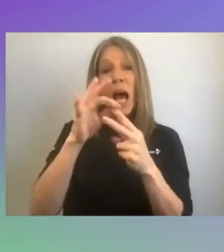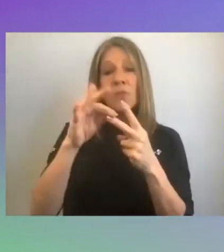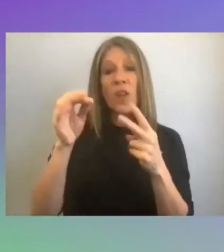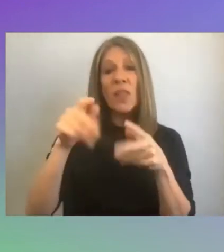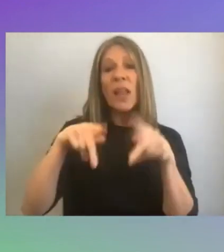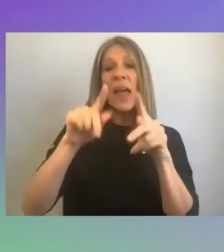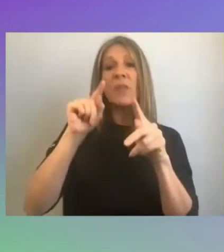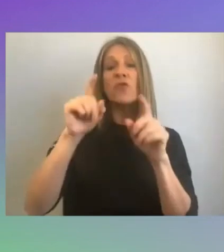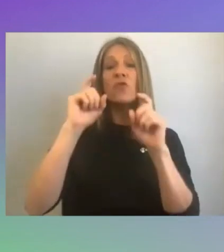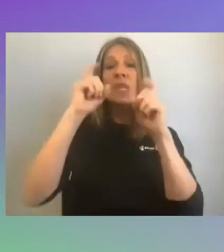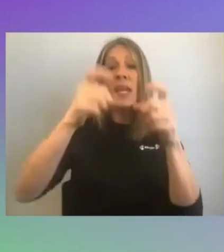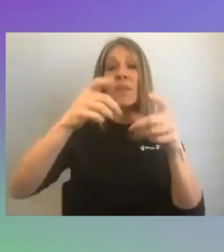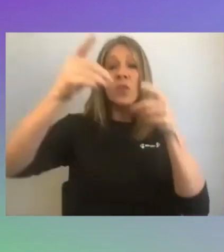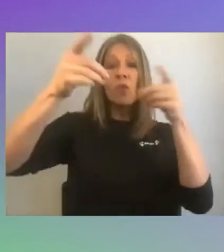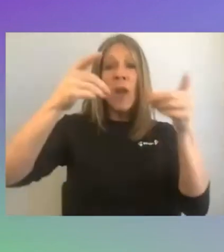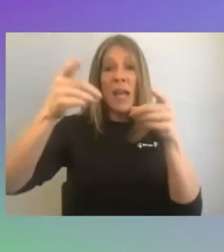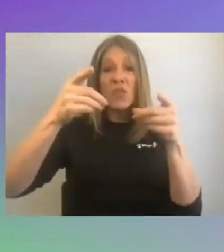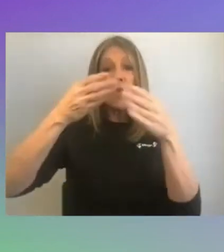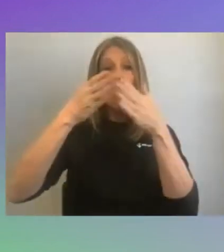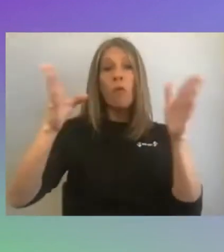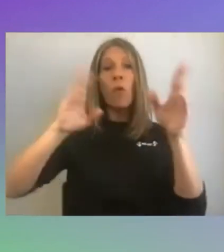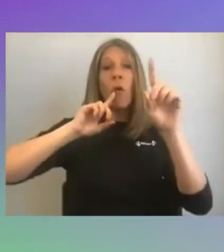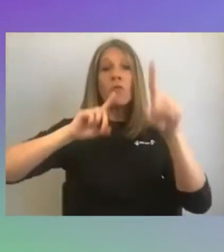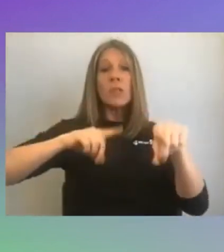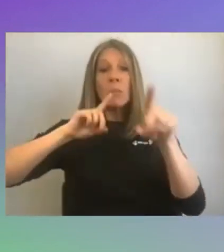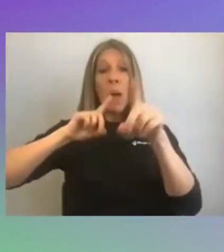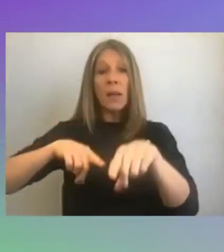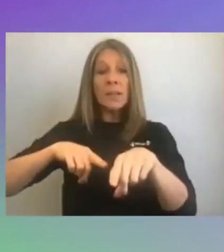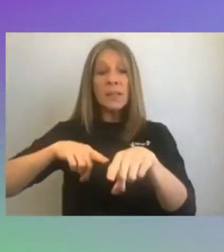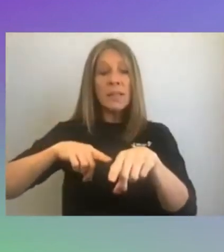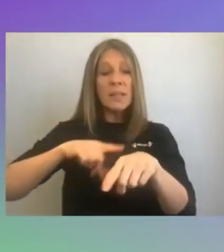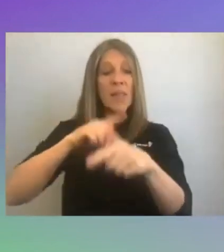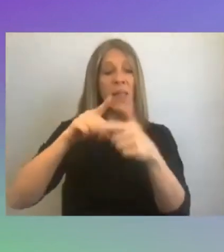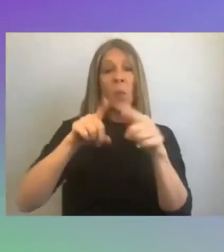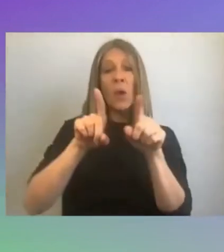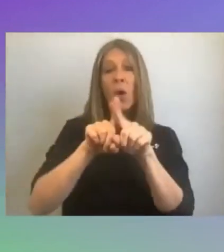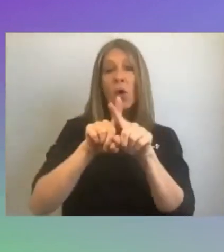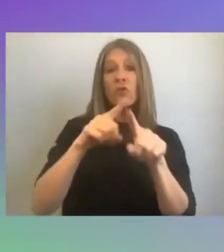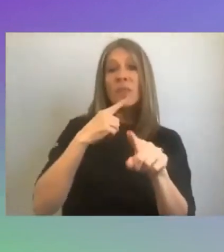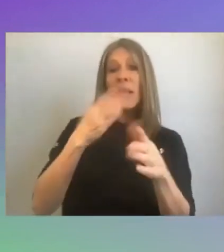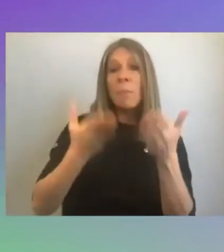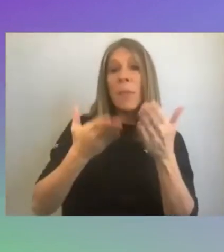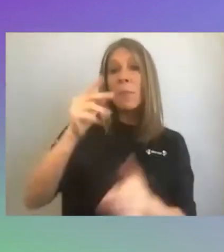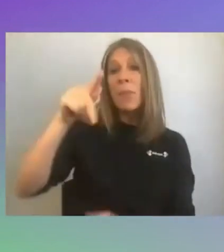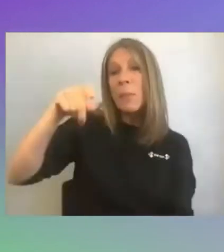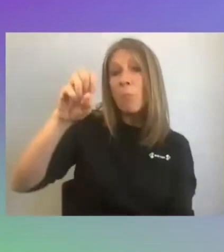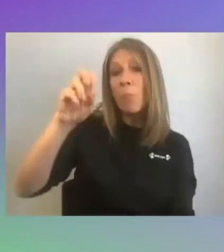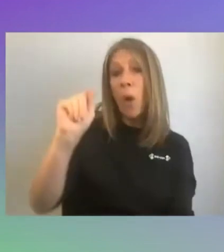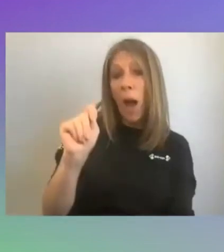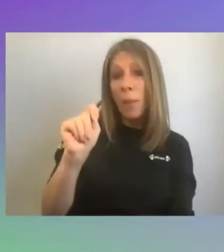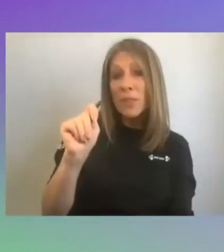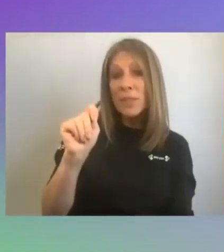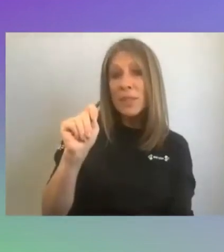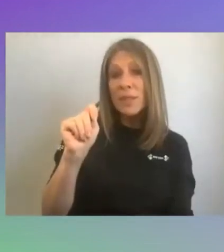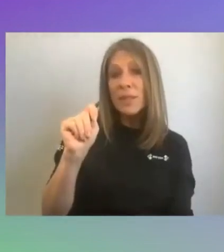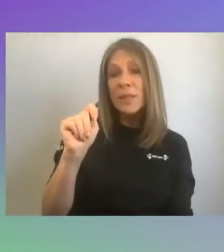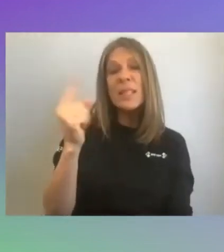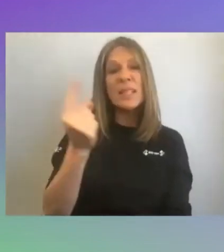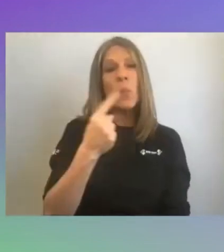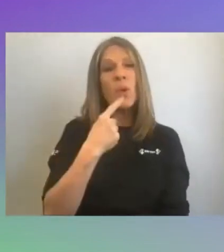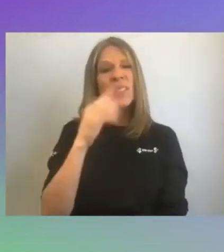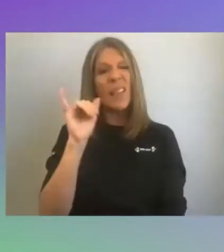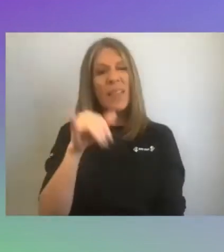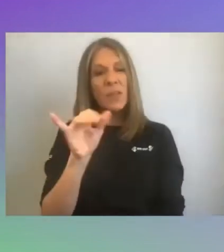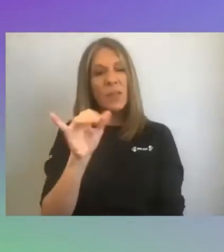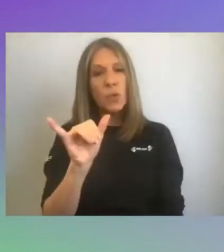direction over its overall responses. And then we also said maybe prompts, possibly Joe had chimed in with that.